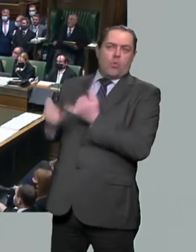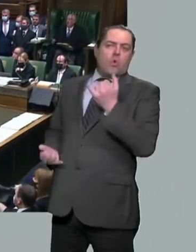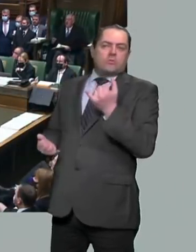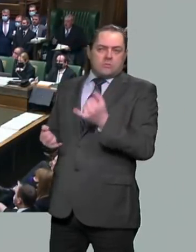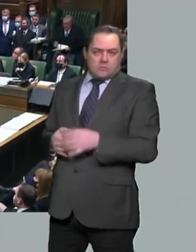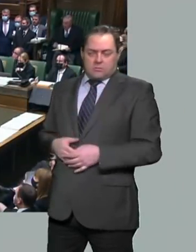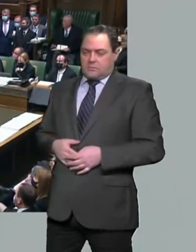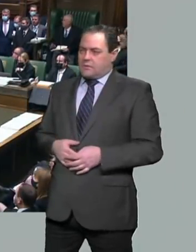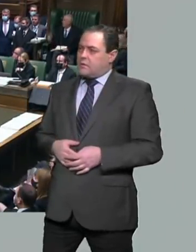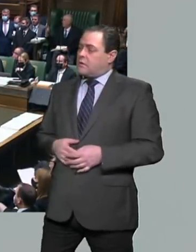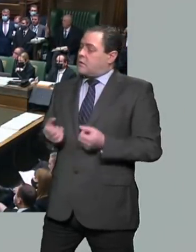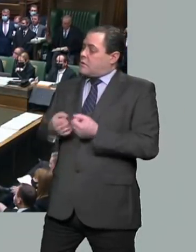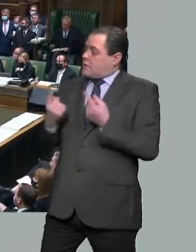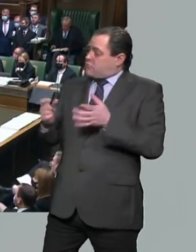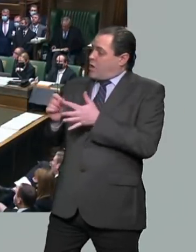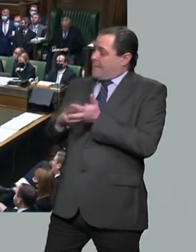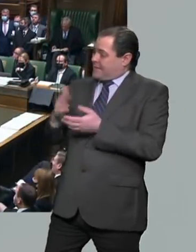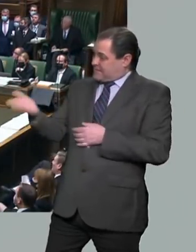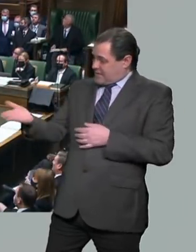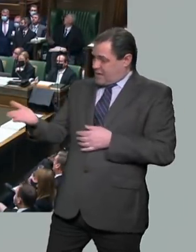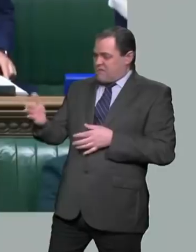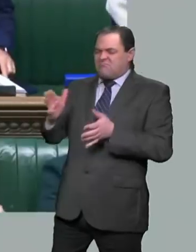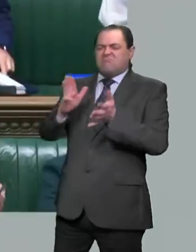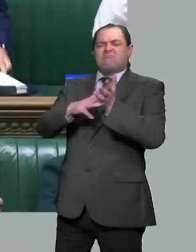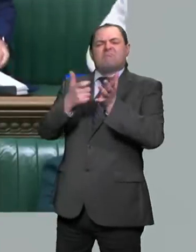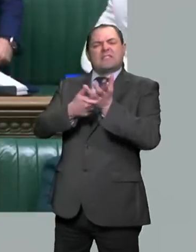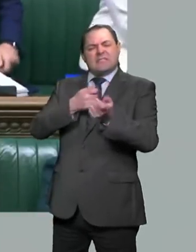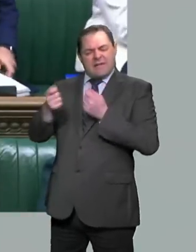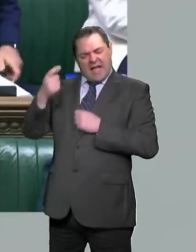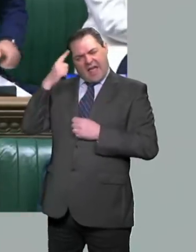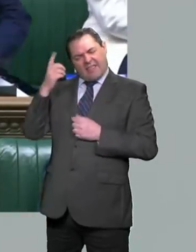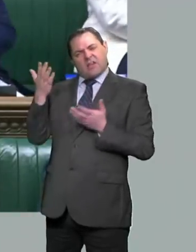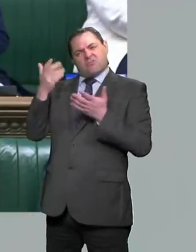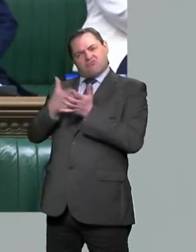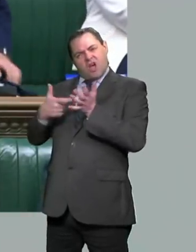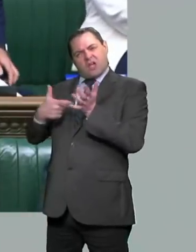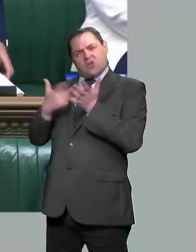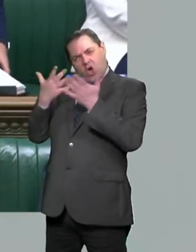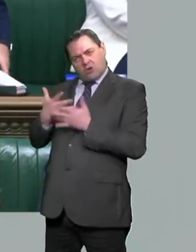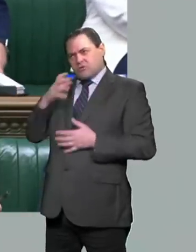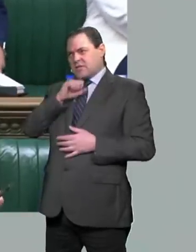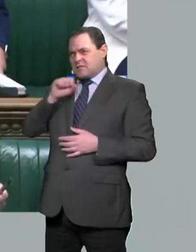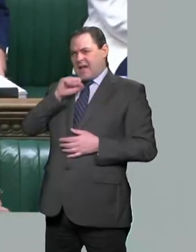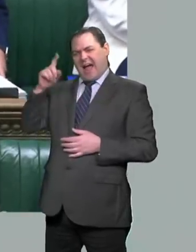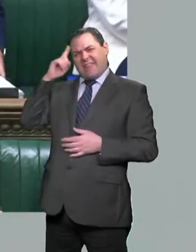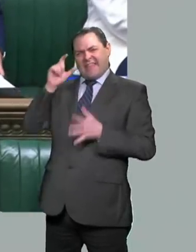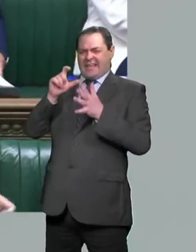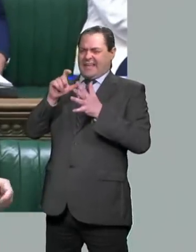Prime Minister. Well, Mr. Speaker, I think the right honourable gentleman is Dick Dastardly and Muttley.